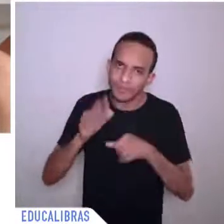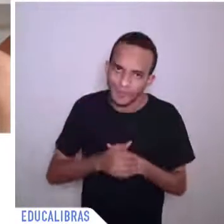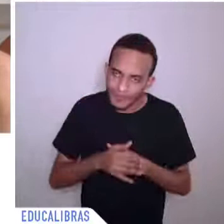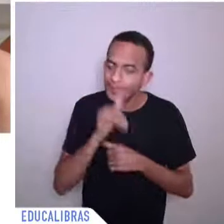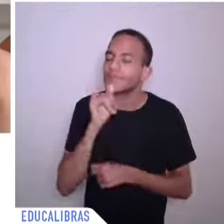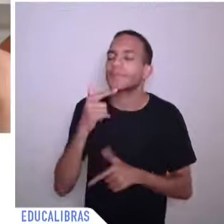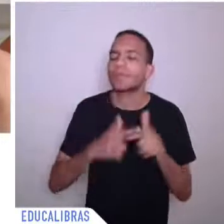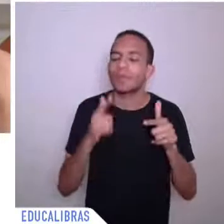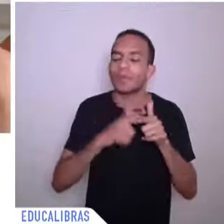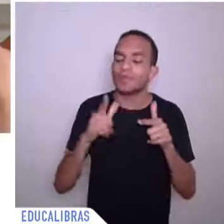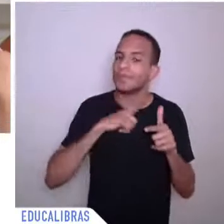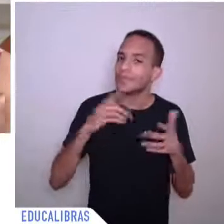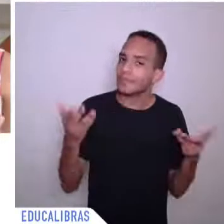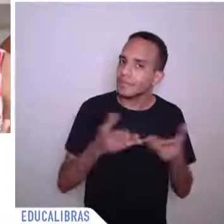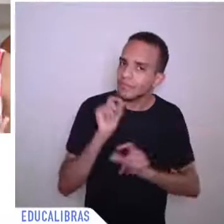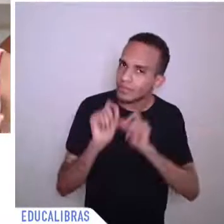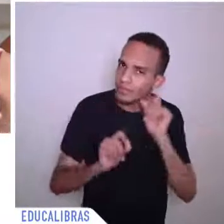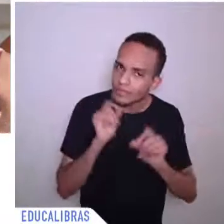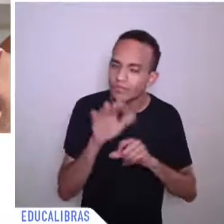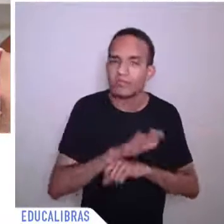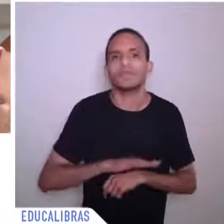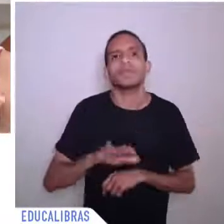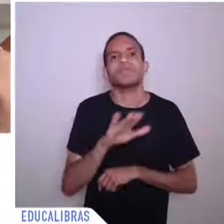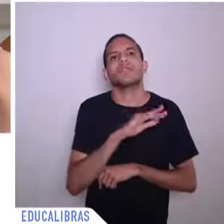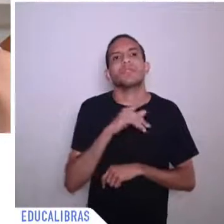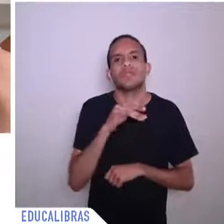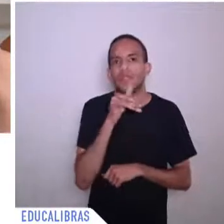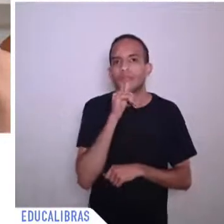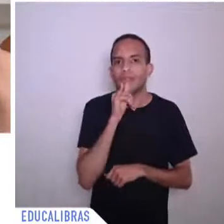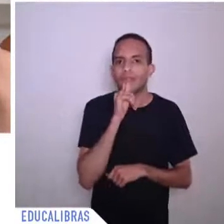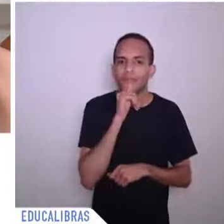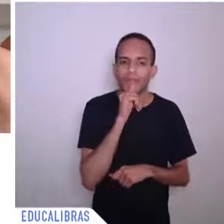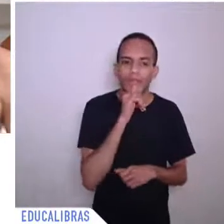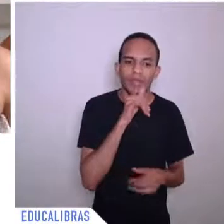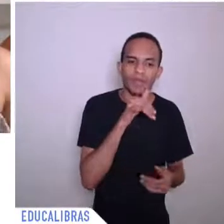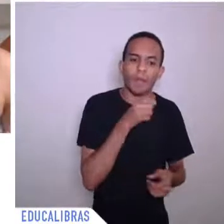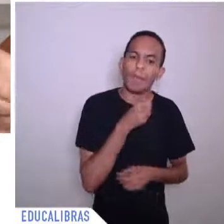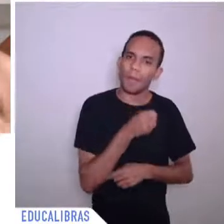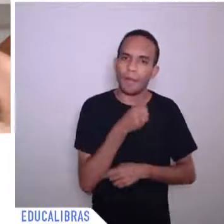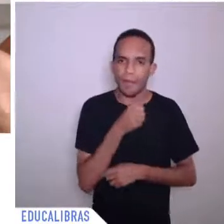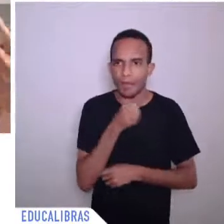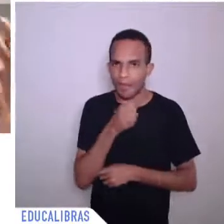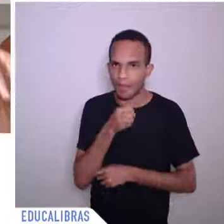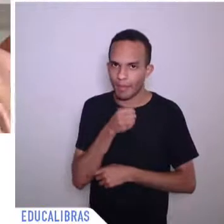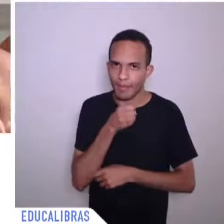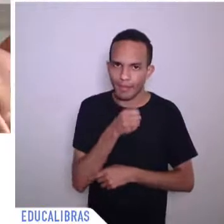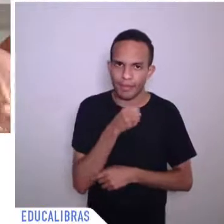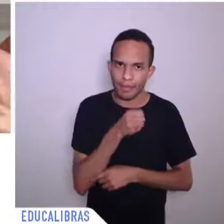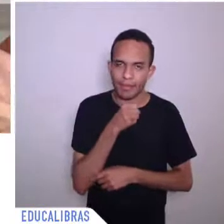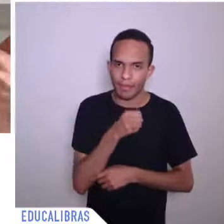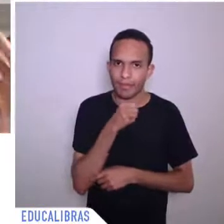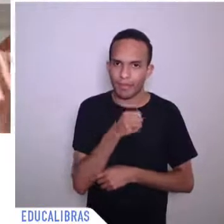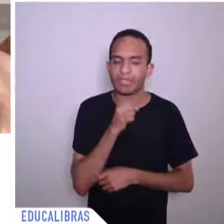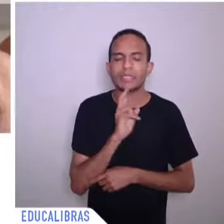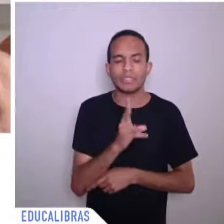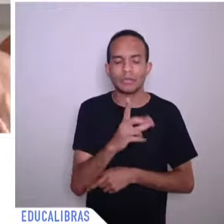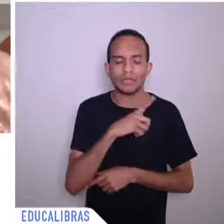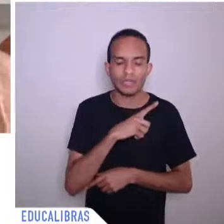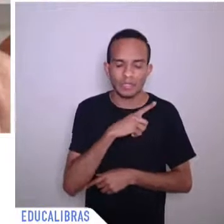and how they take part in the political discussion. I think that we are now leaving the center